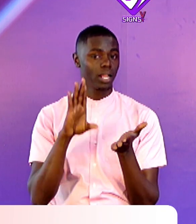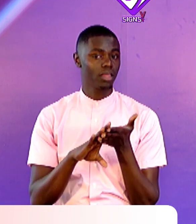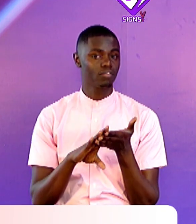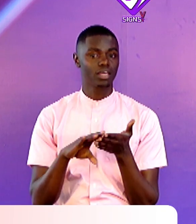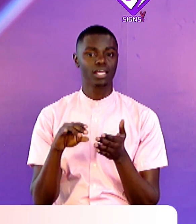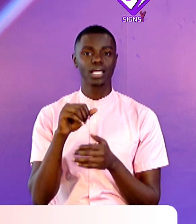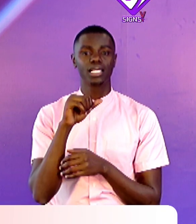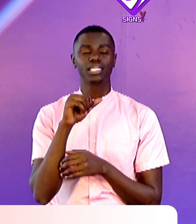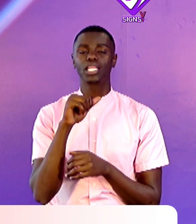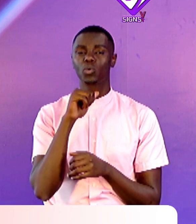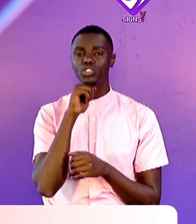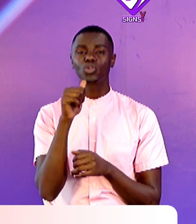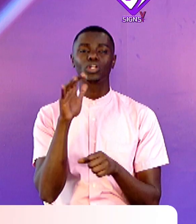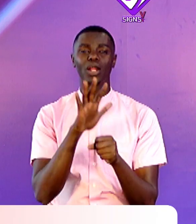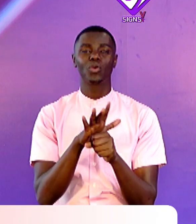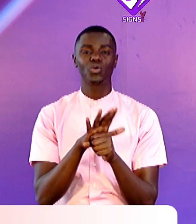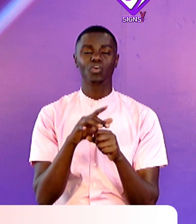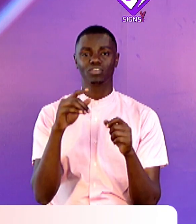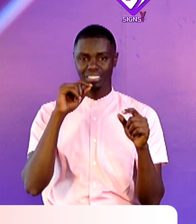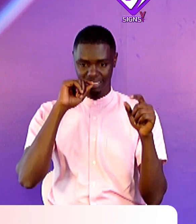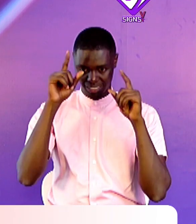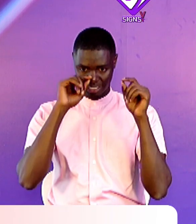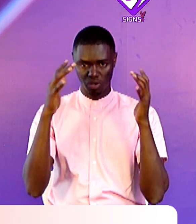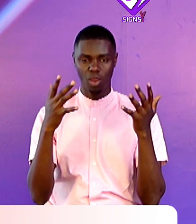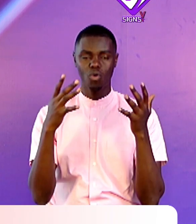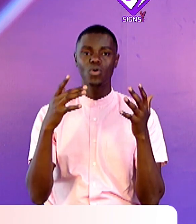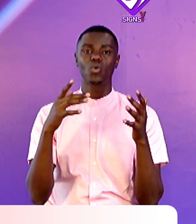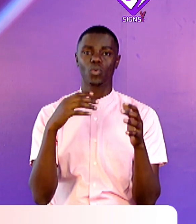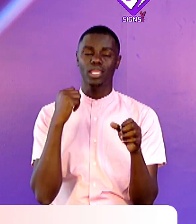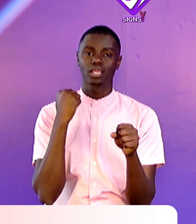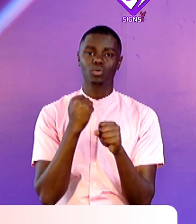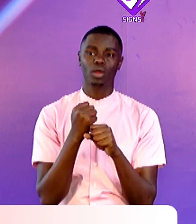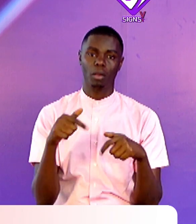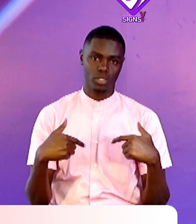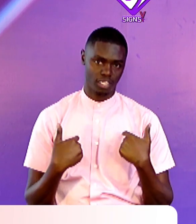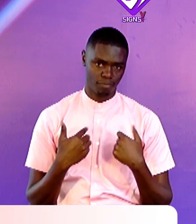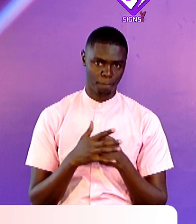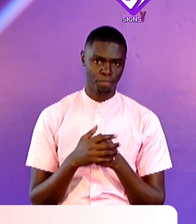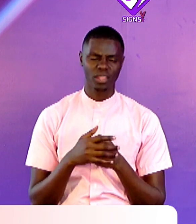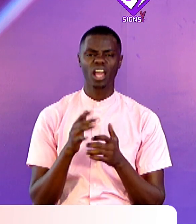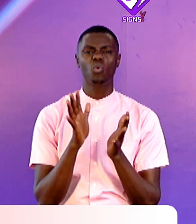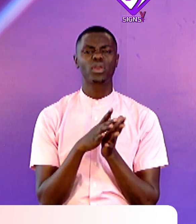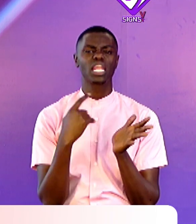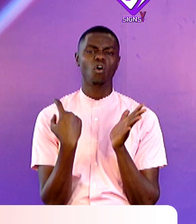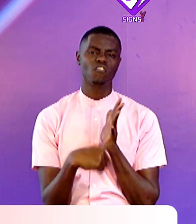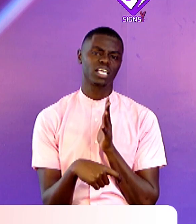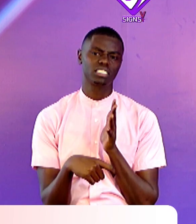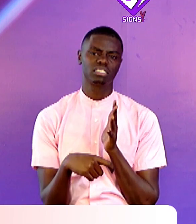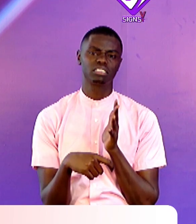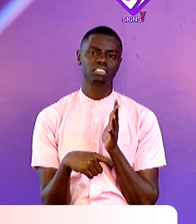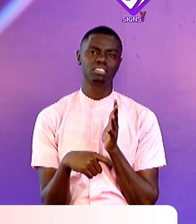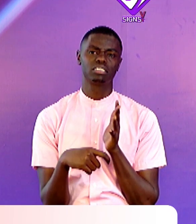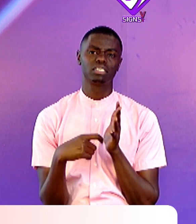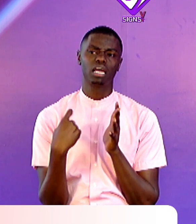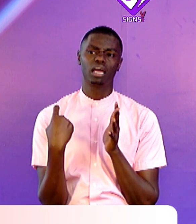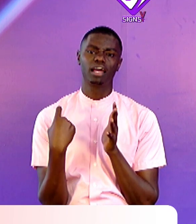not a lot of sensitization on how we are supposed to carry out ourselves. But now with the fines, we have known, you